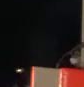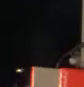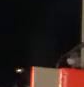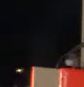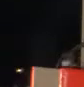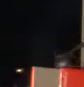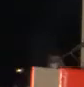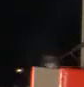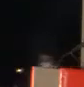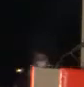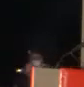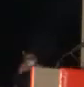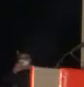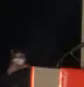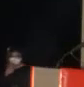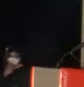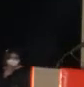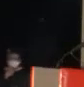Class of